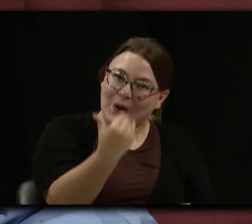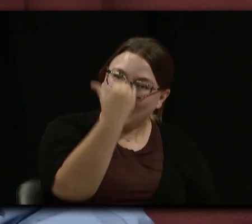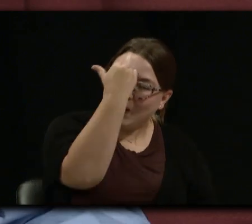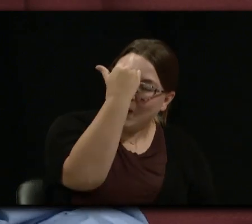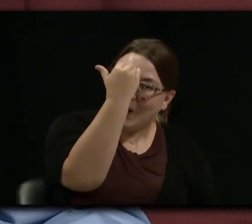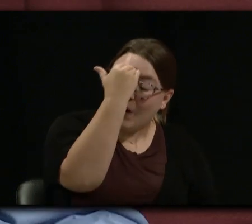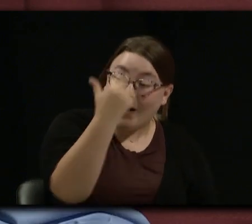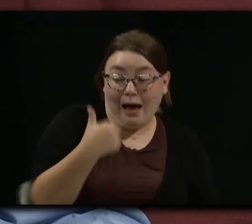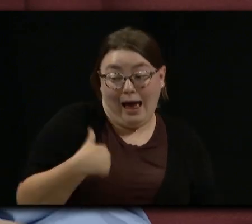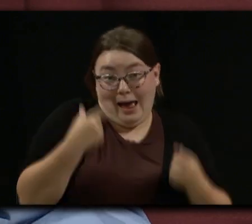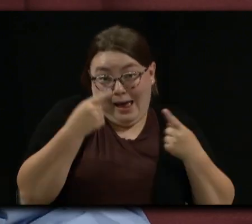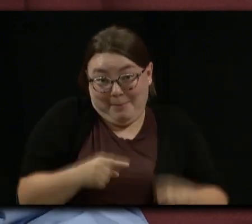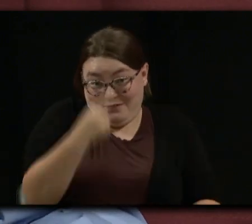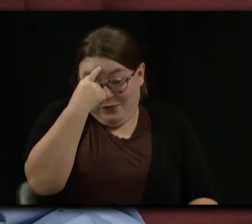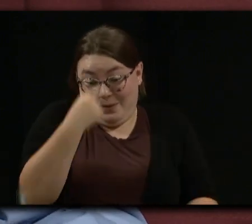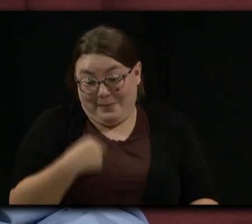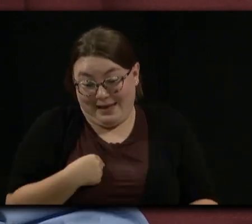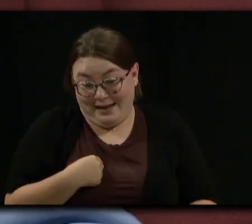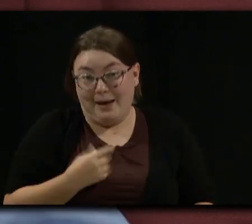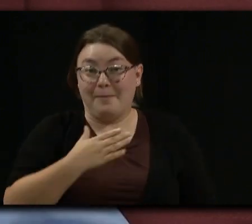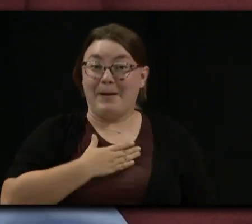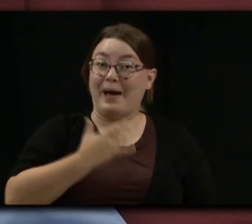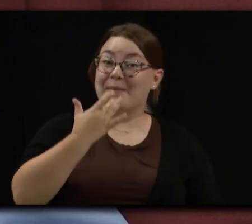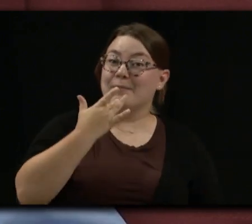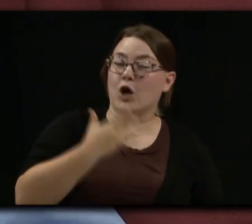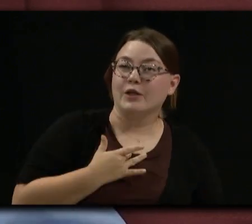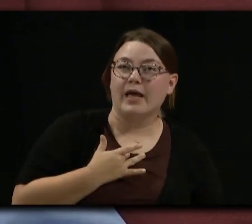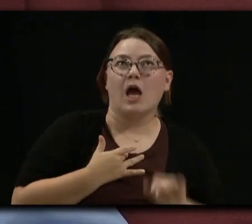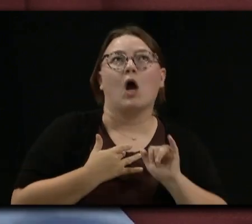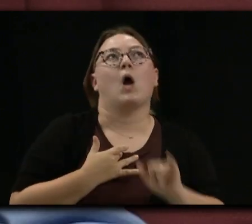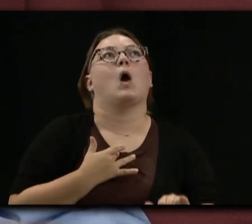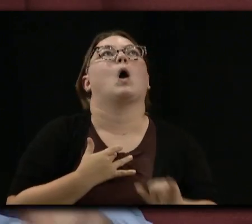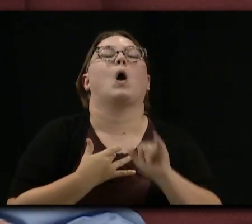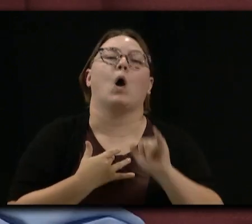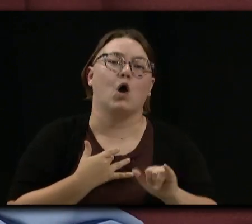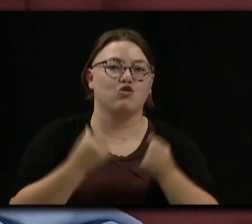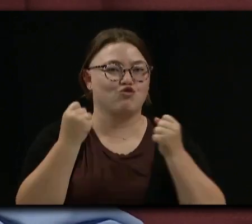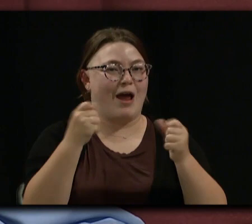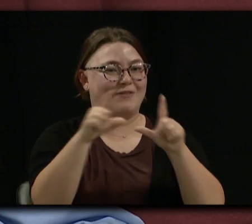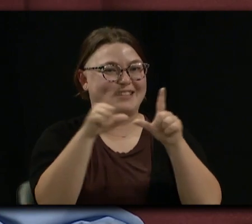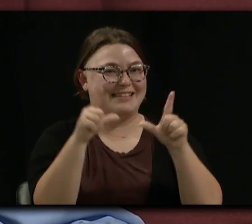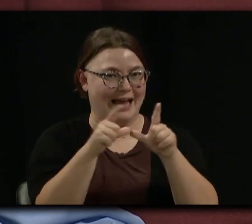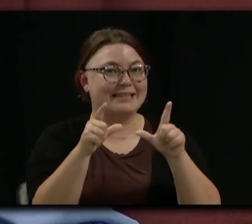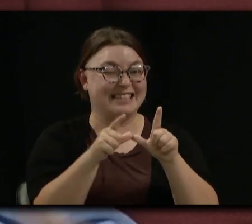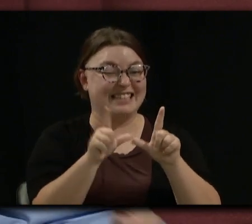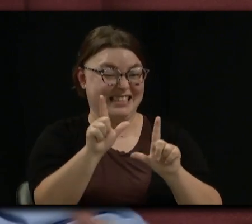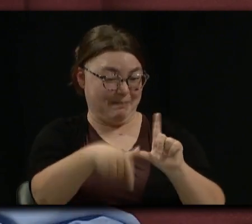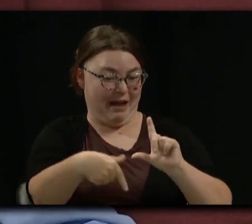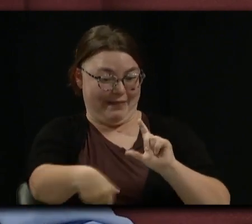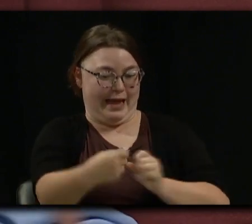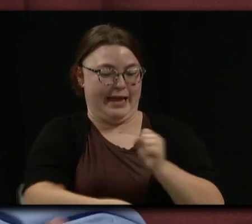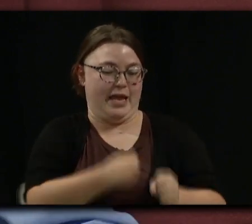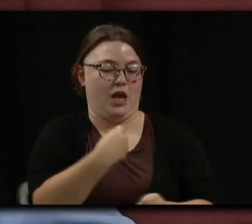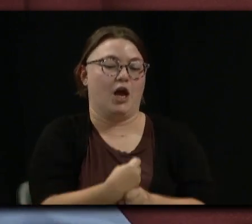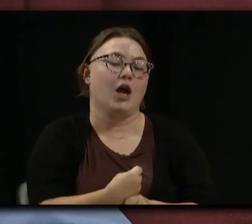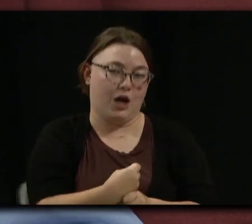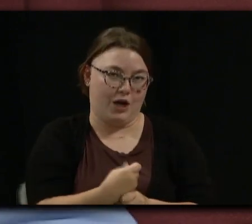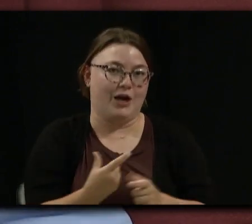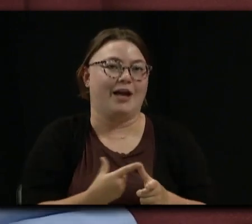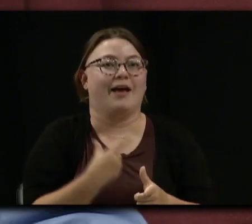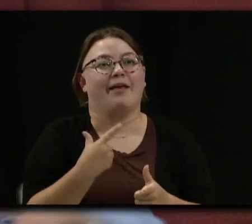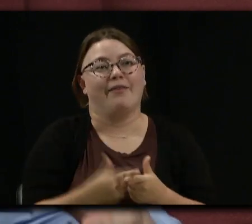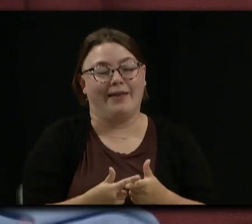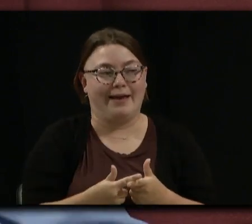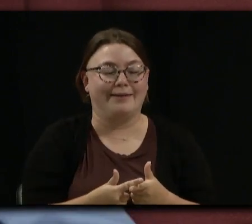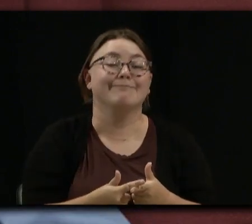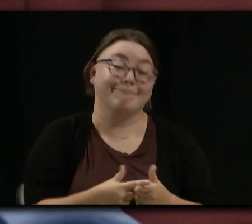I did forget on my birthday. Forgot that the driver's license expired that particular year. A nice officer who had pulled me